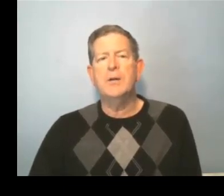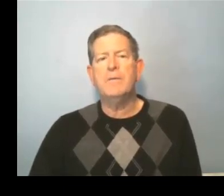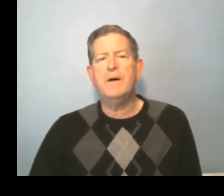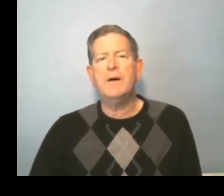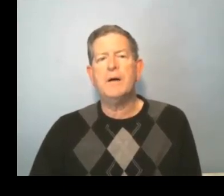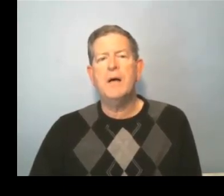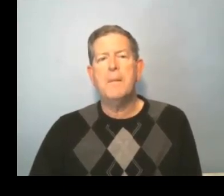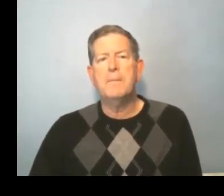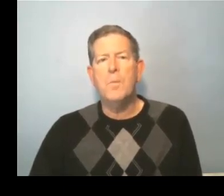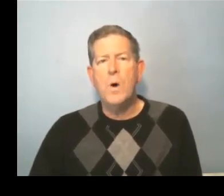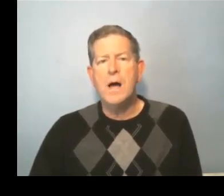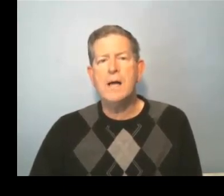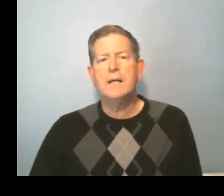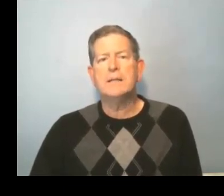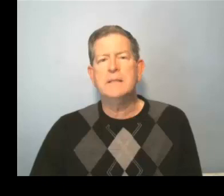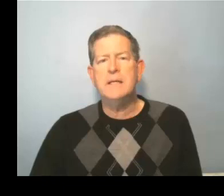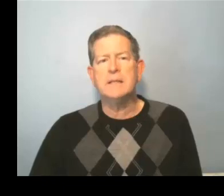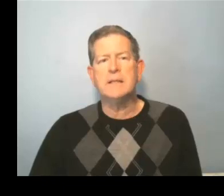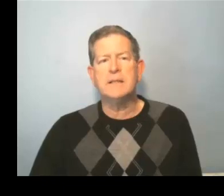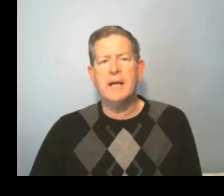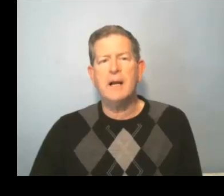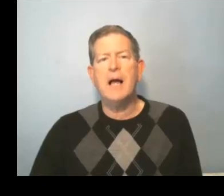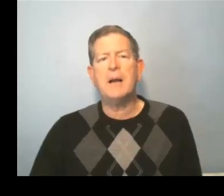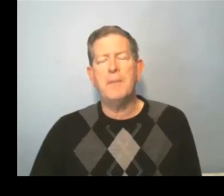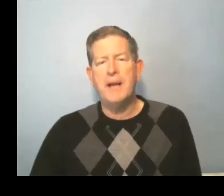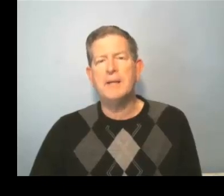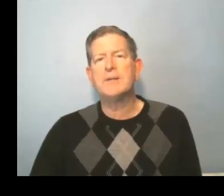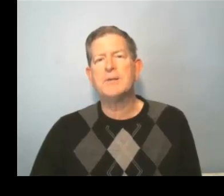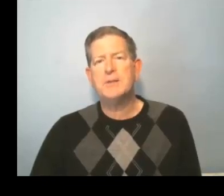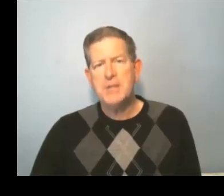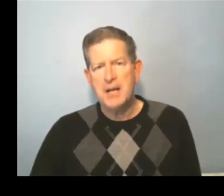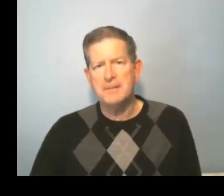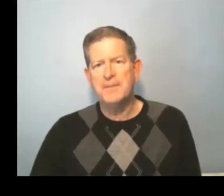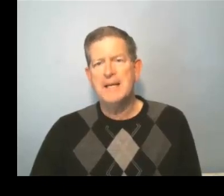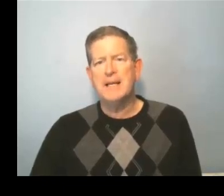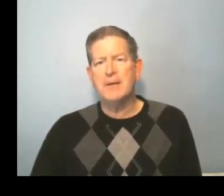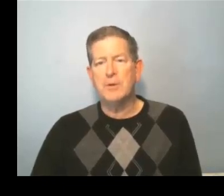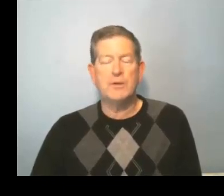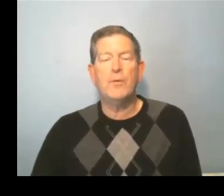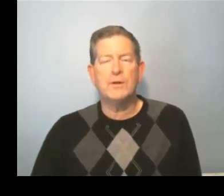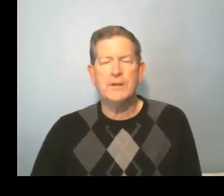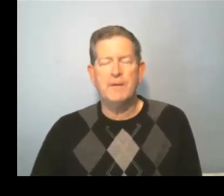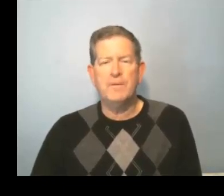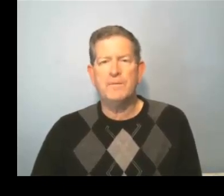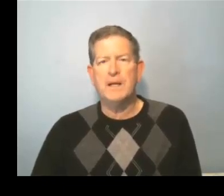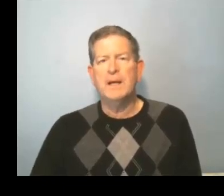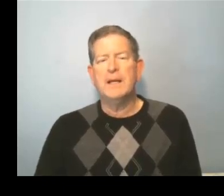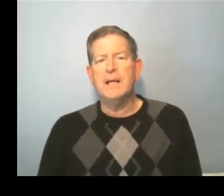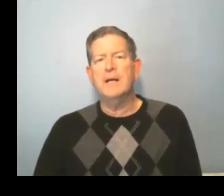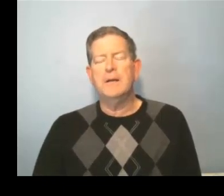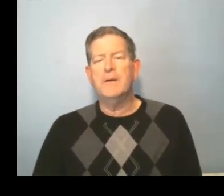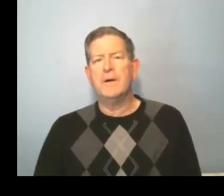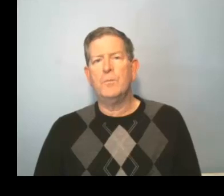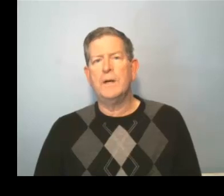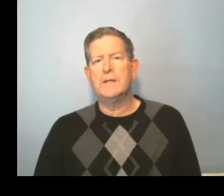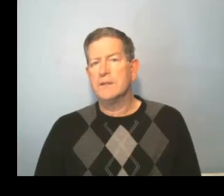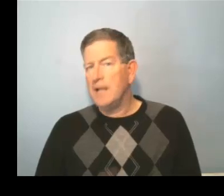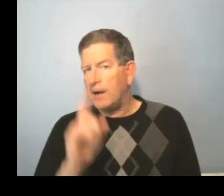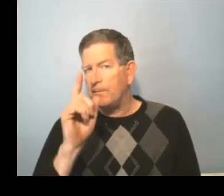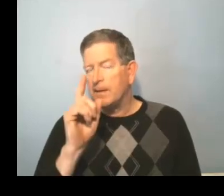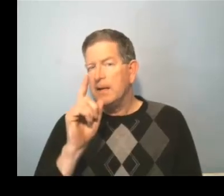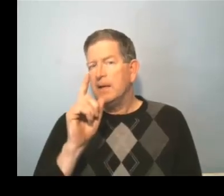est 9h moins 10. It's 9 o'clock minus 10, which is, of course, is 8:50. Il est 9h